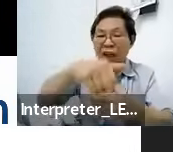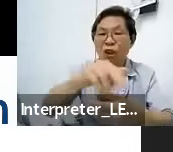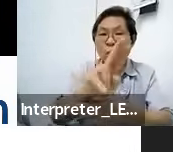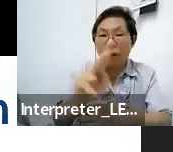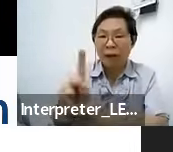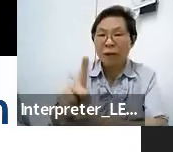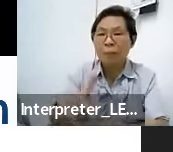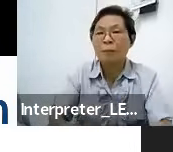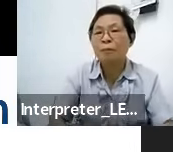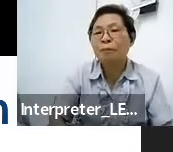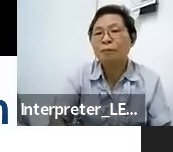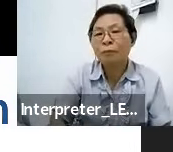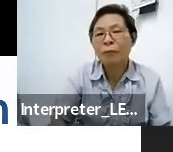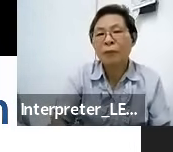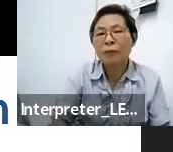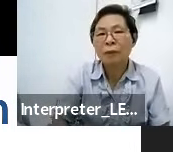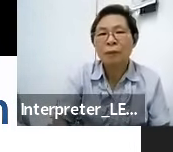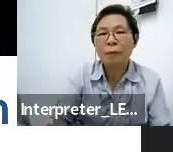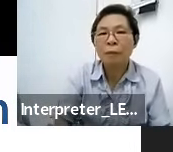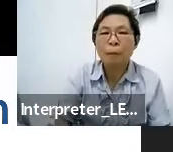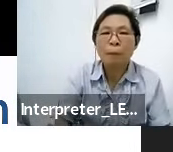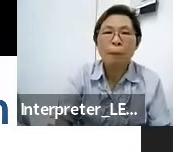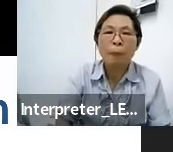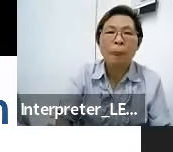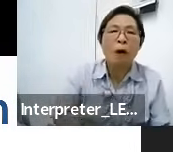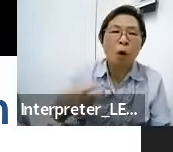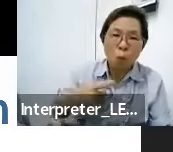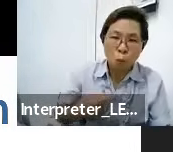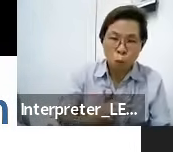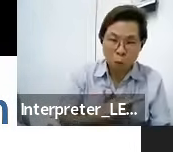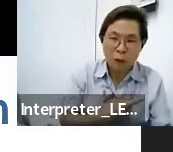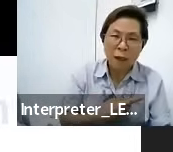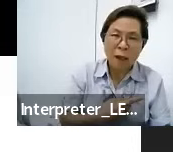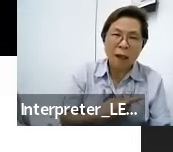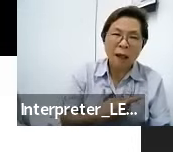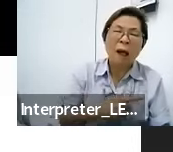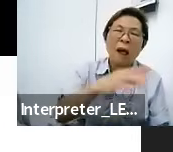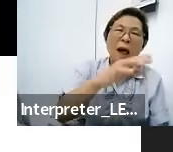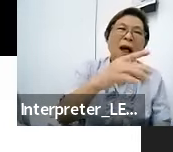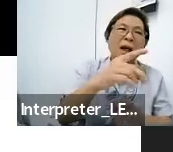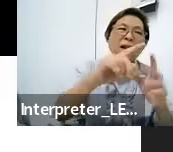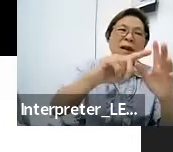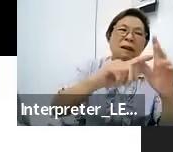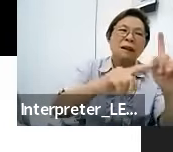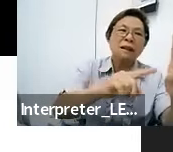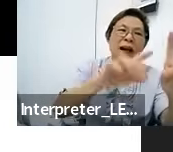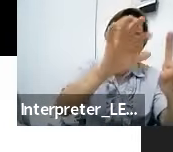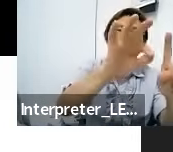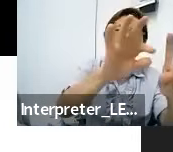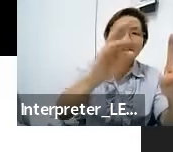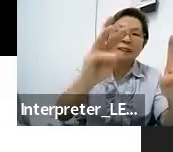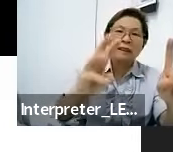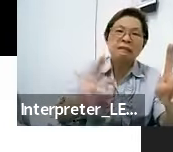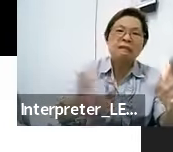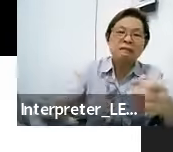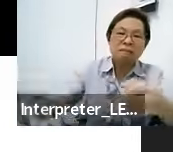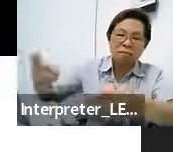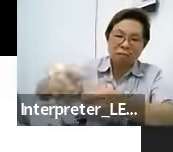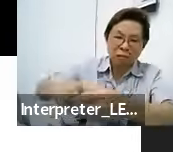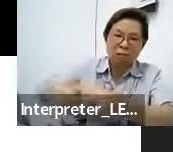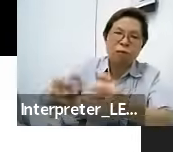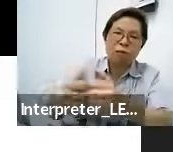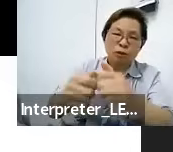lot around the world. We have been basically 1996 dealing with children which are hard to reach and hard to